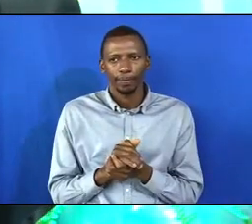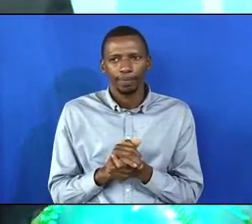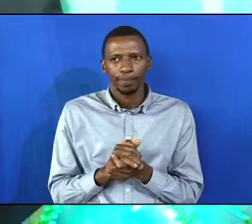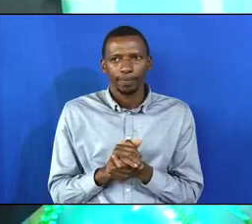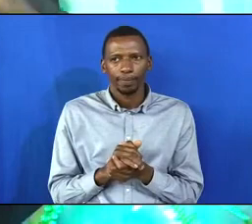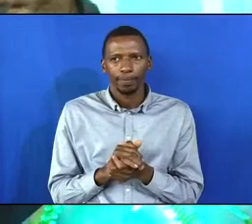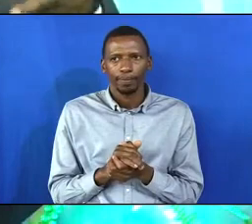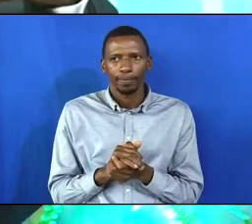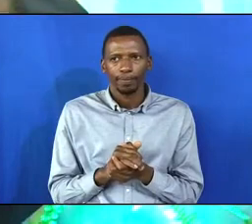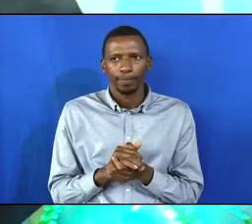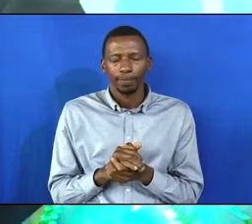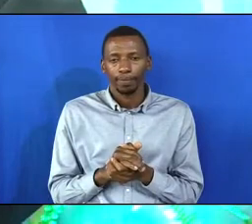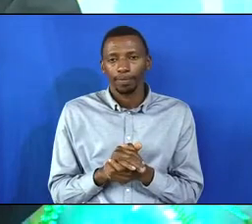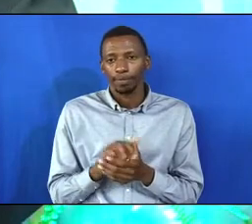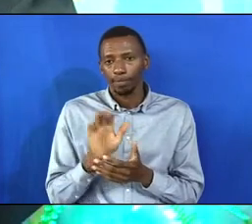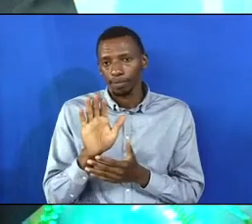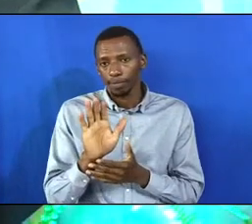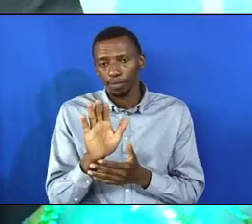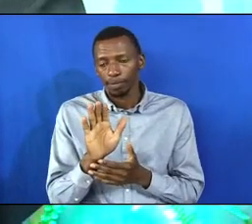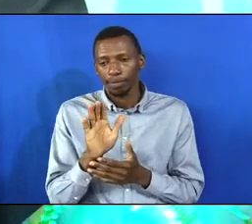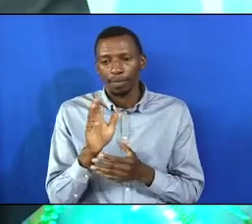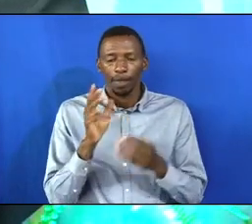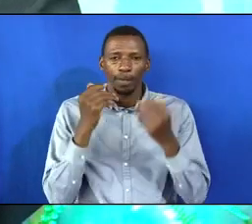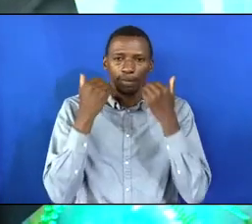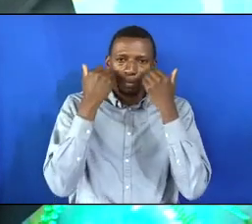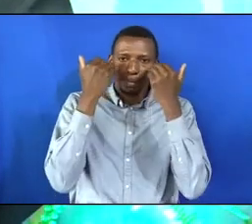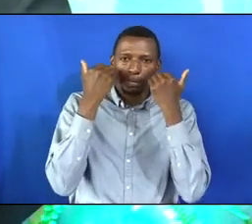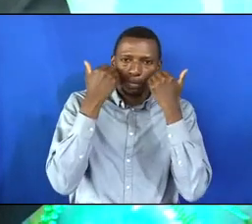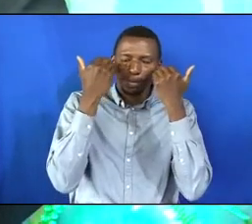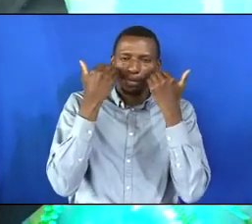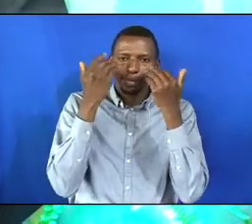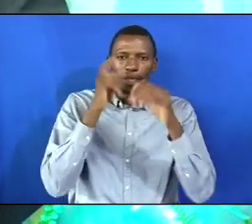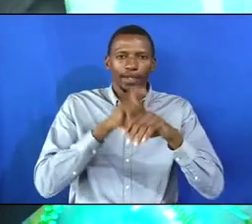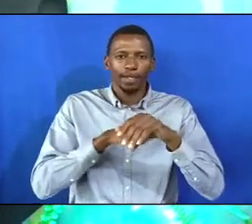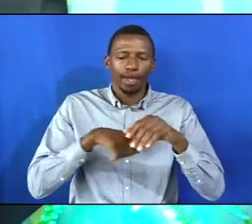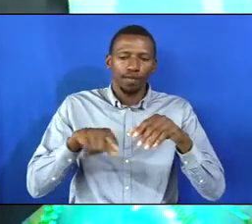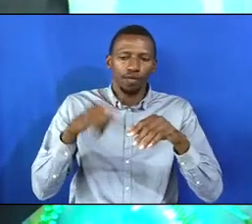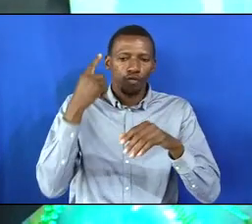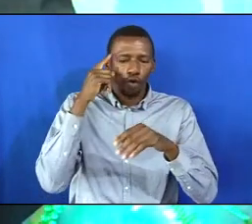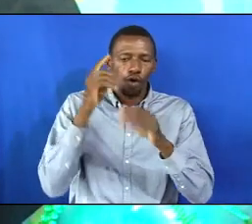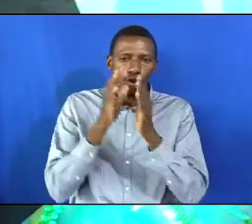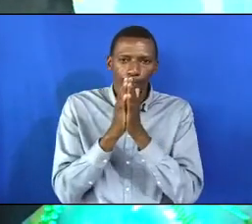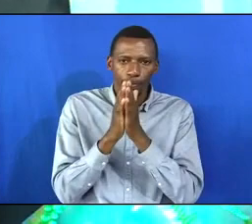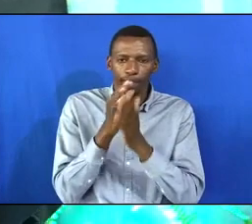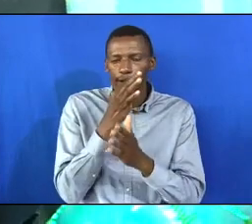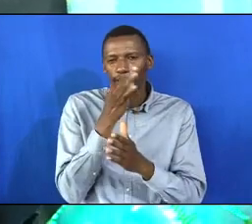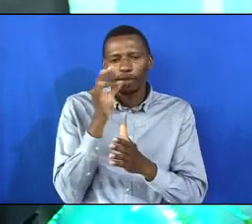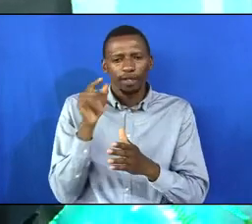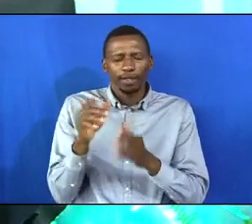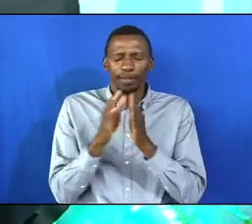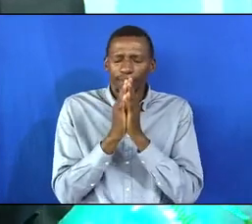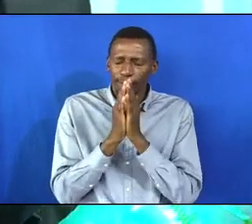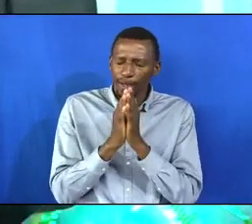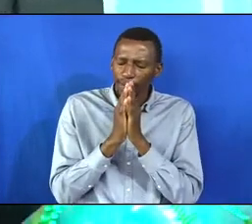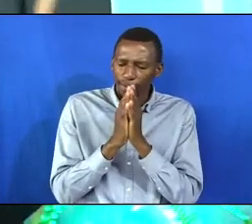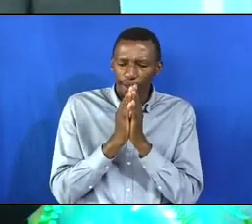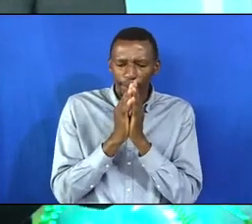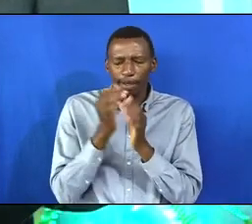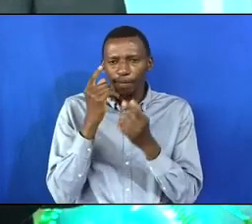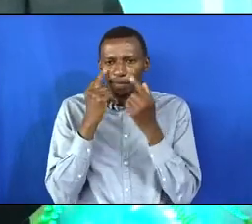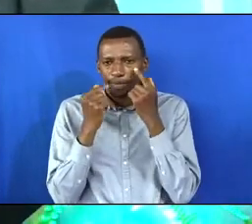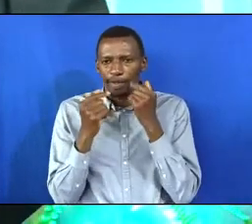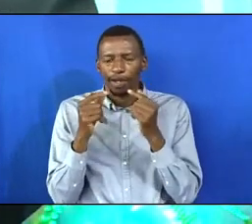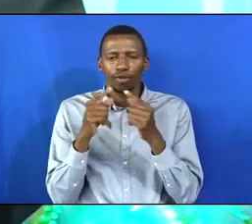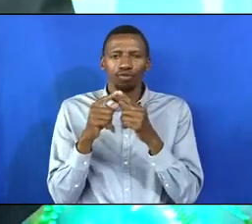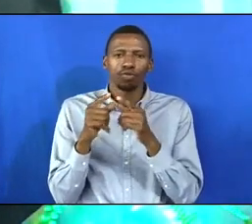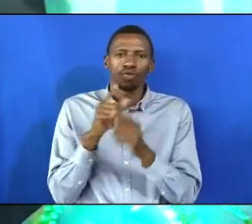Now, that was his burden when we were doing praying and fasting. So he prayed, he cried to the Lord. Under